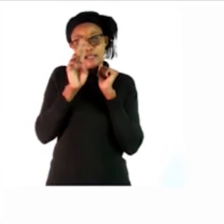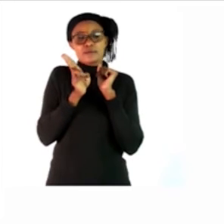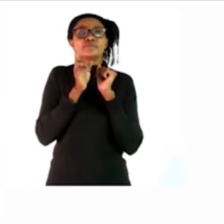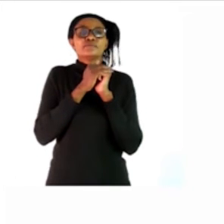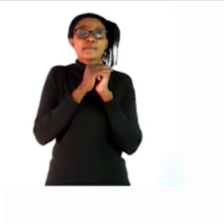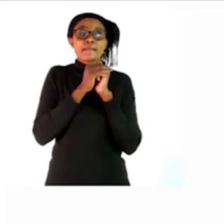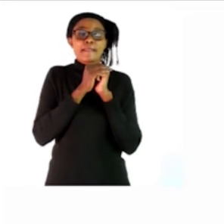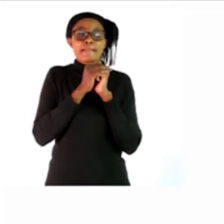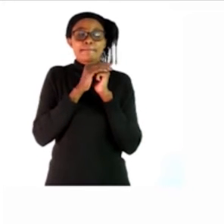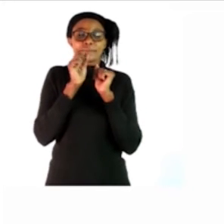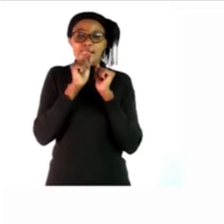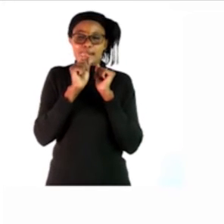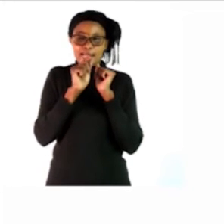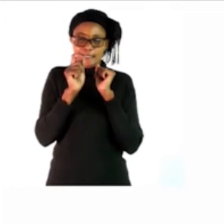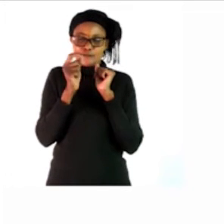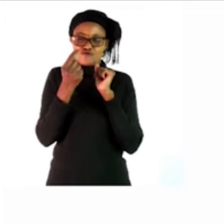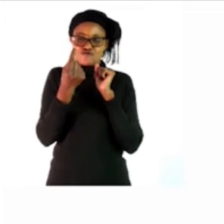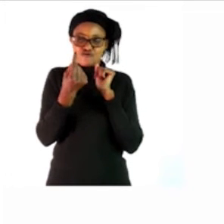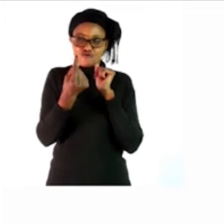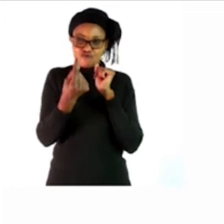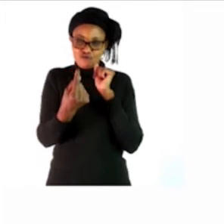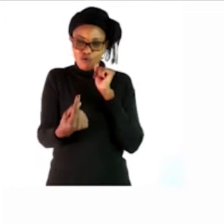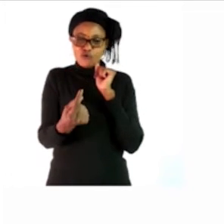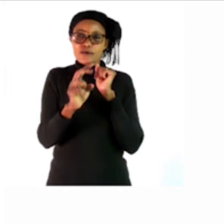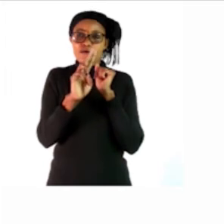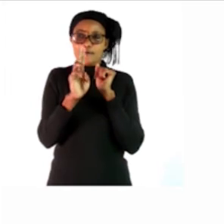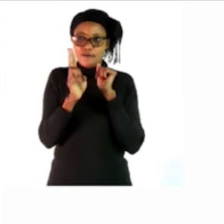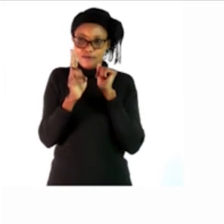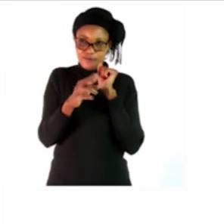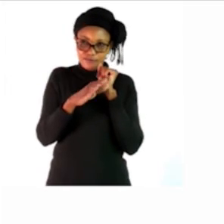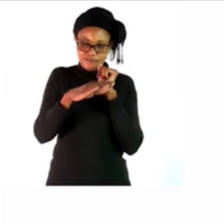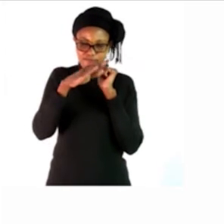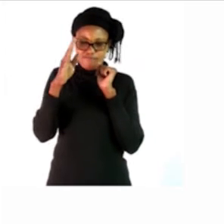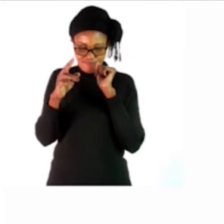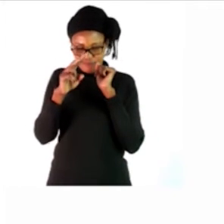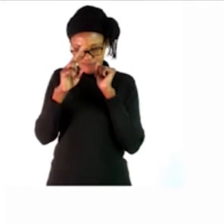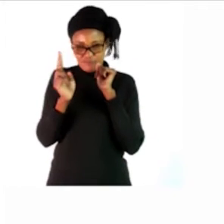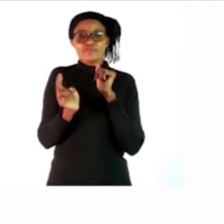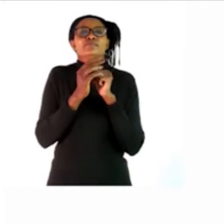Then write your own H next to it again.